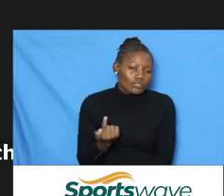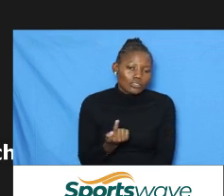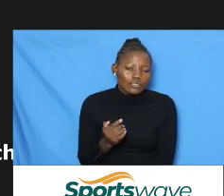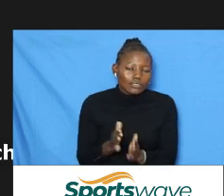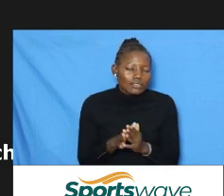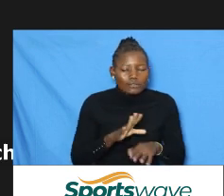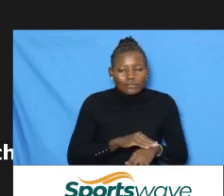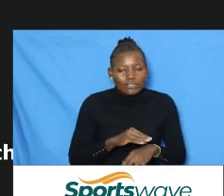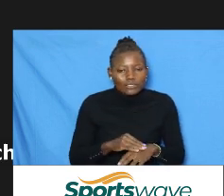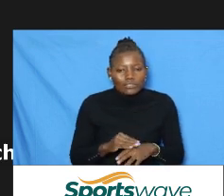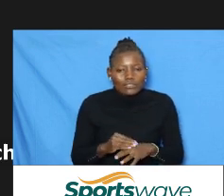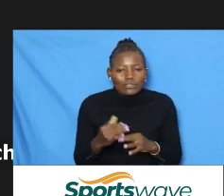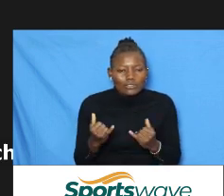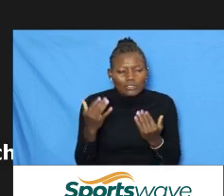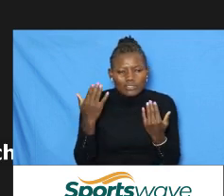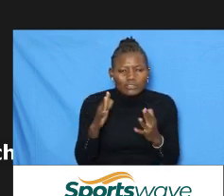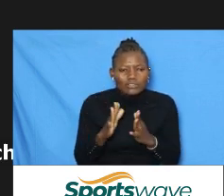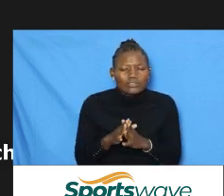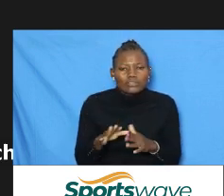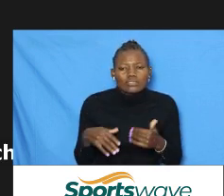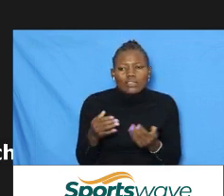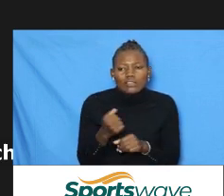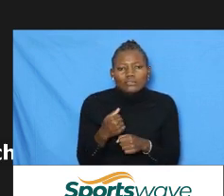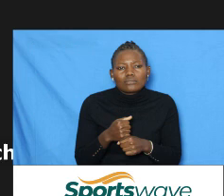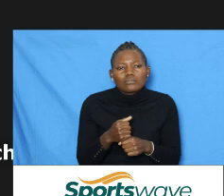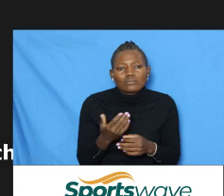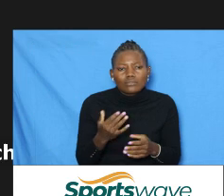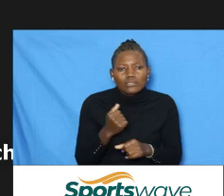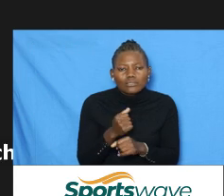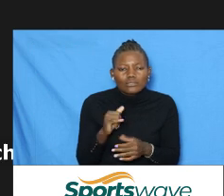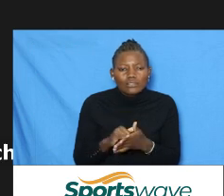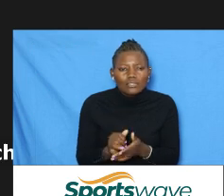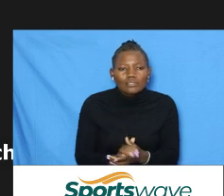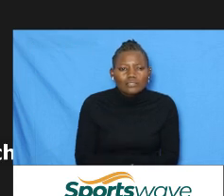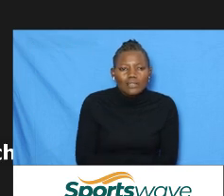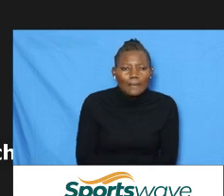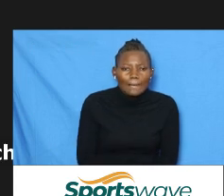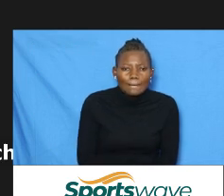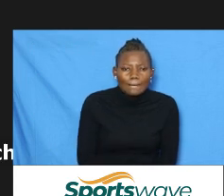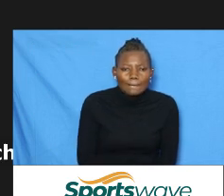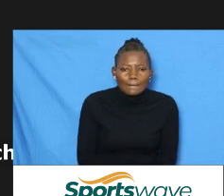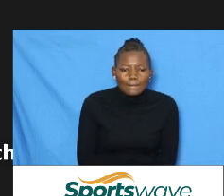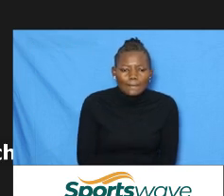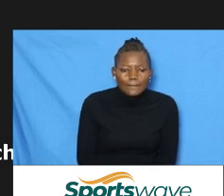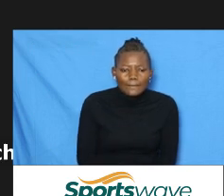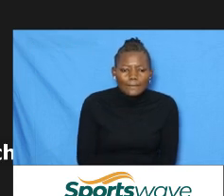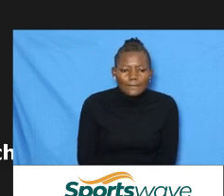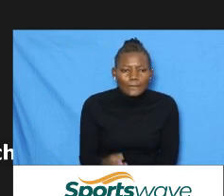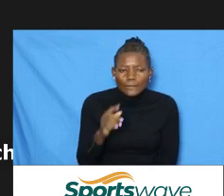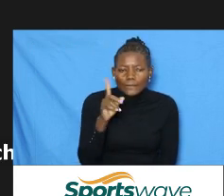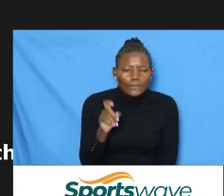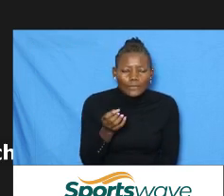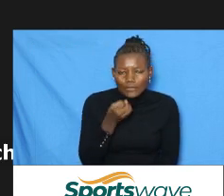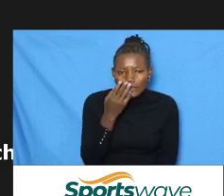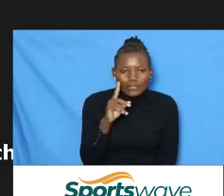physio. So I don't know how do we go about that. Thank you, Harrison, for your question, and it's going to be answered in two parts.